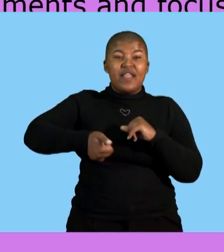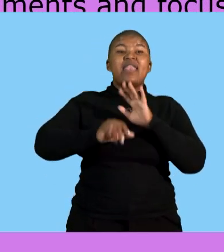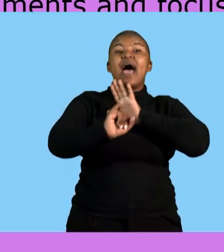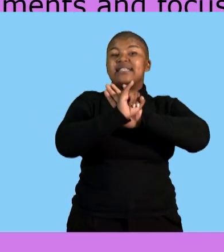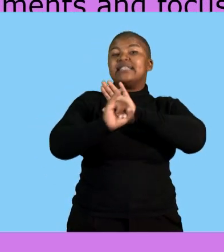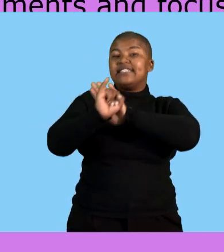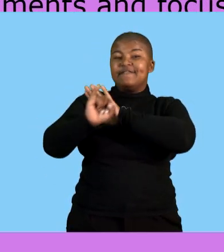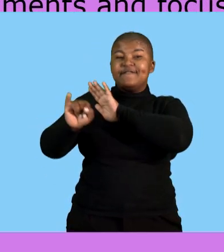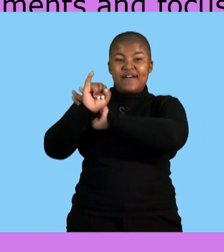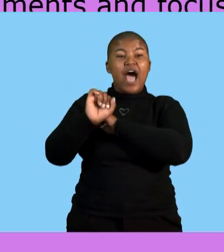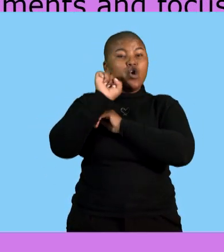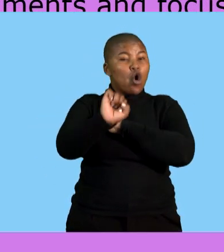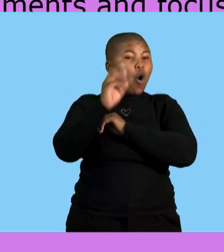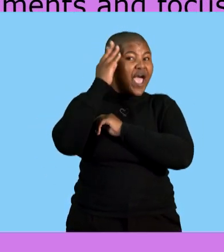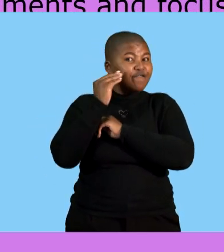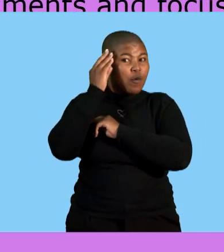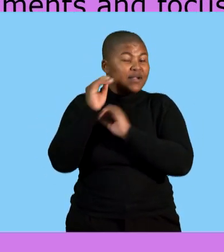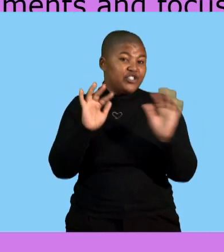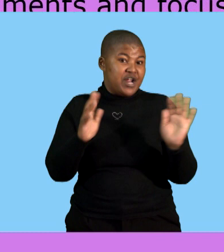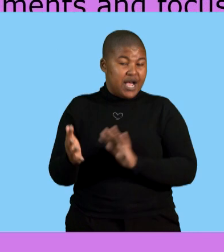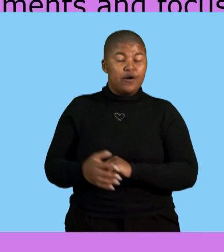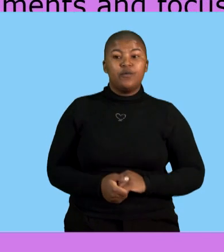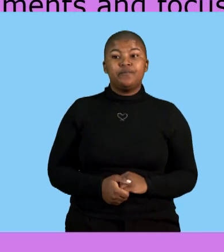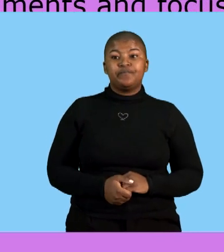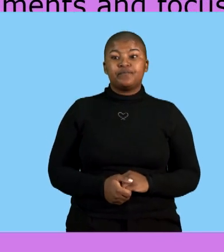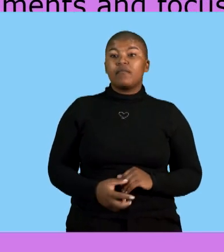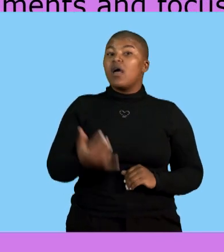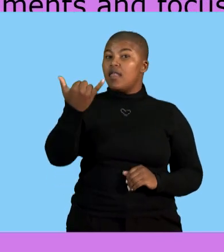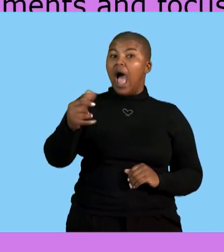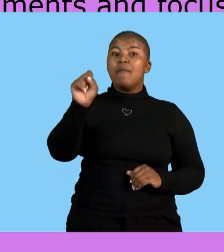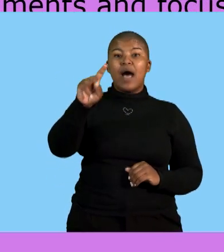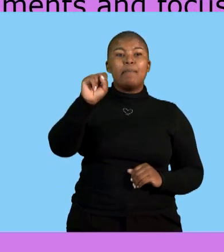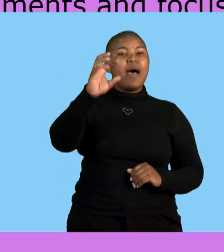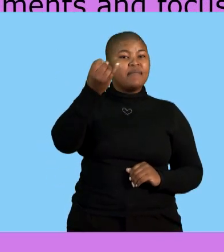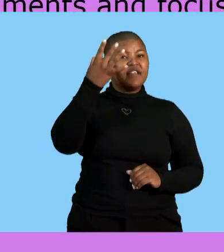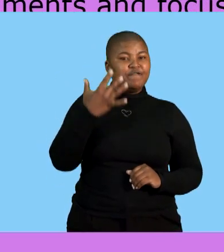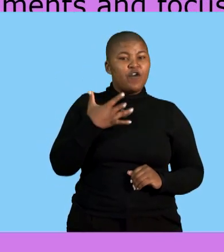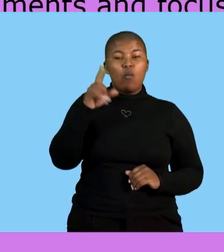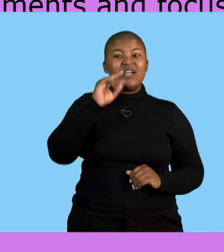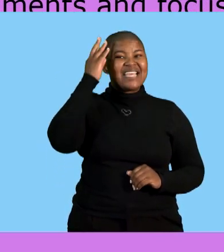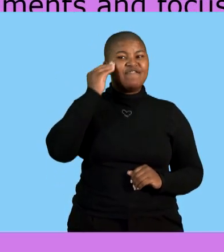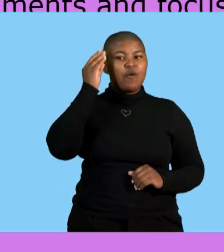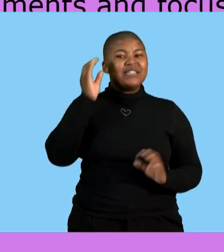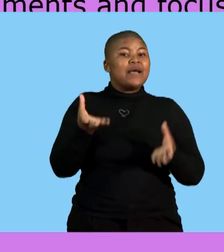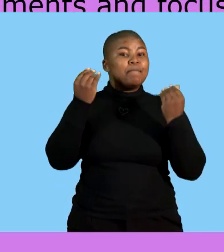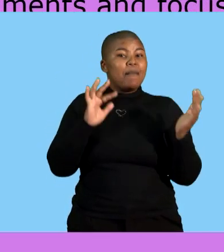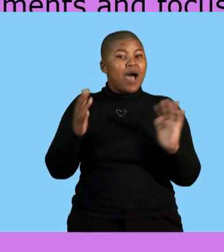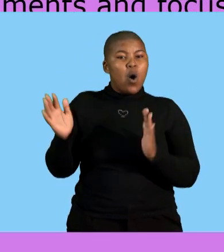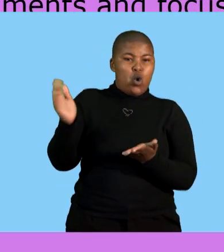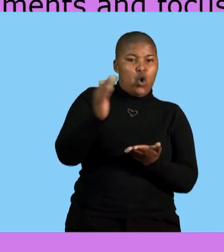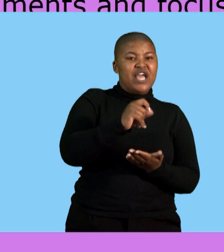the type of data that you will be having. So now in this case, we are given that the data can be collected